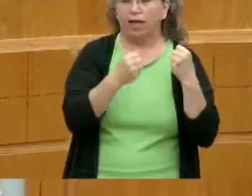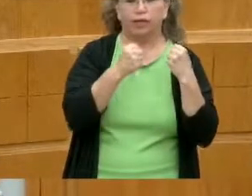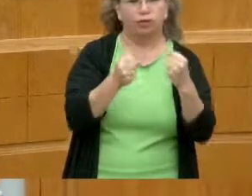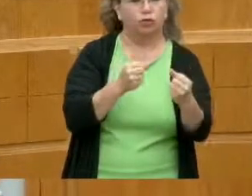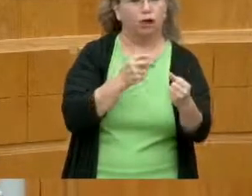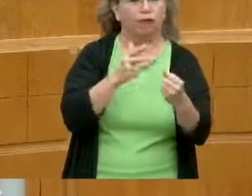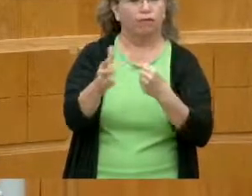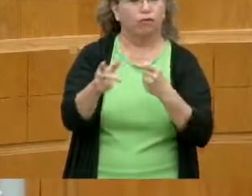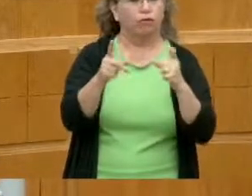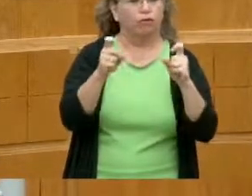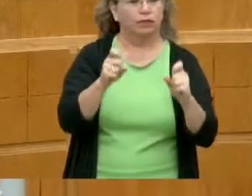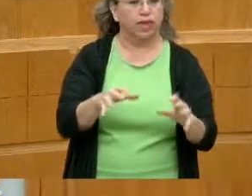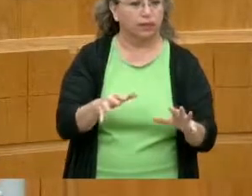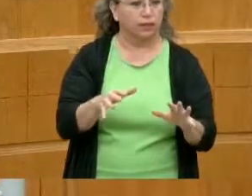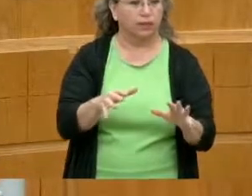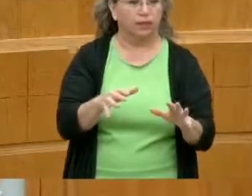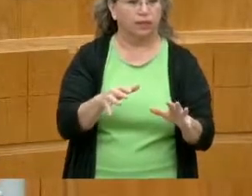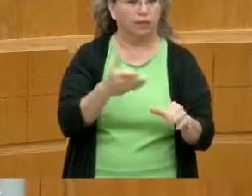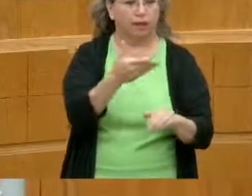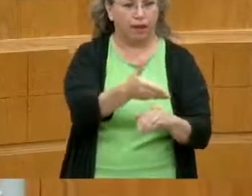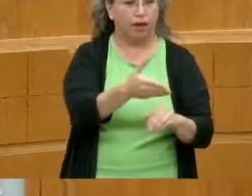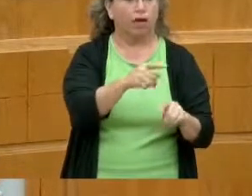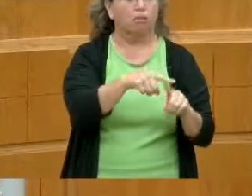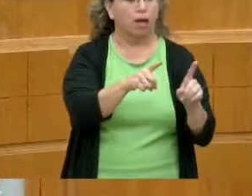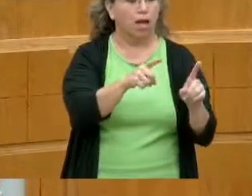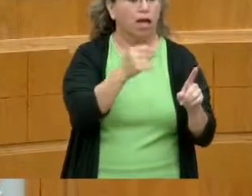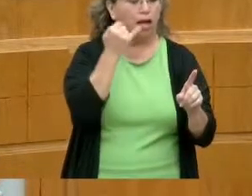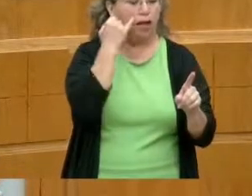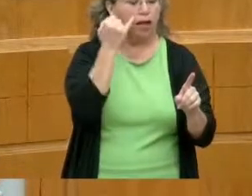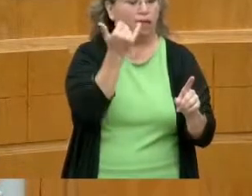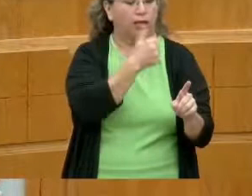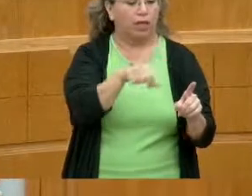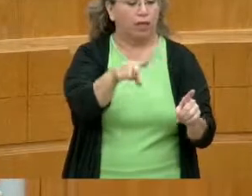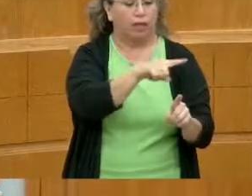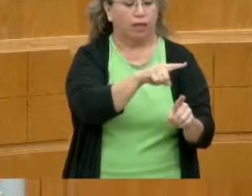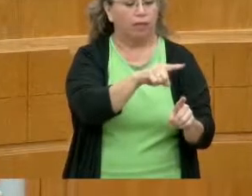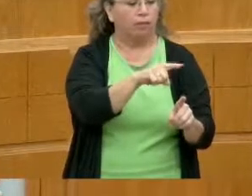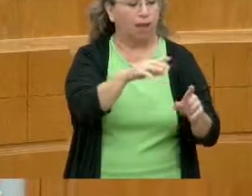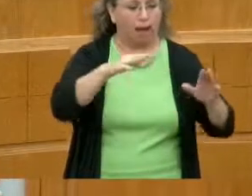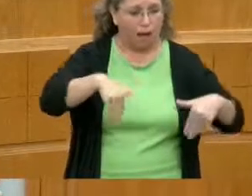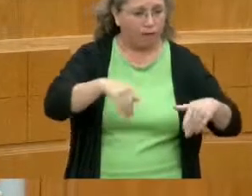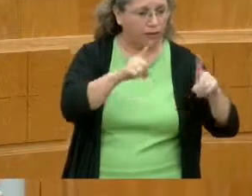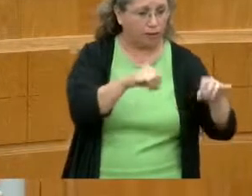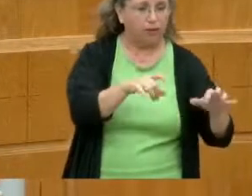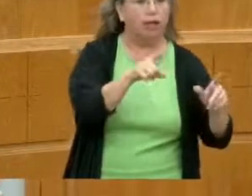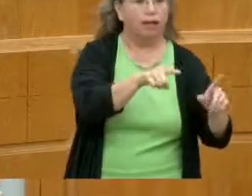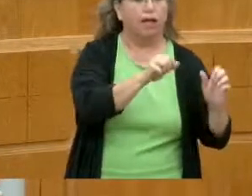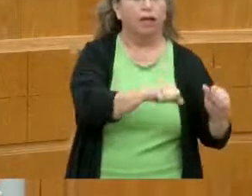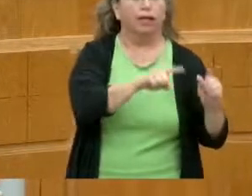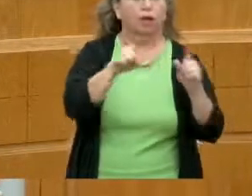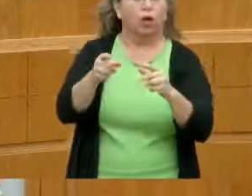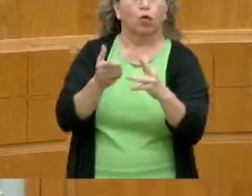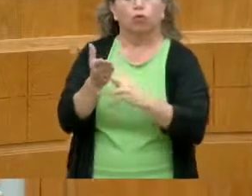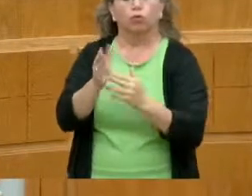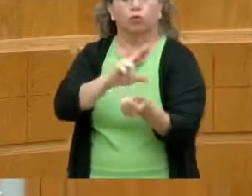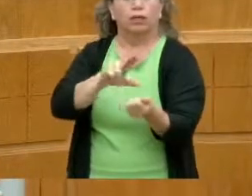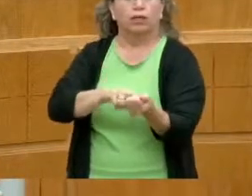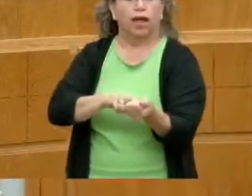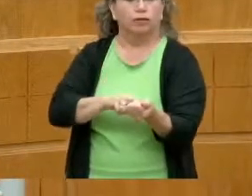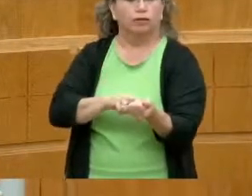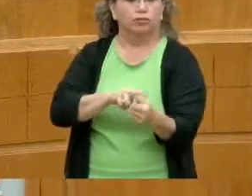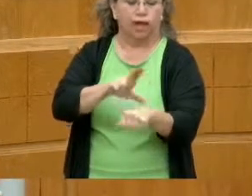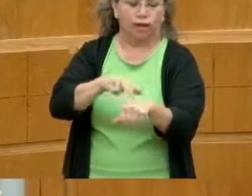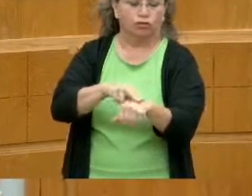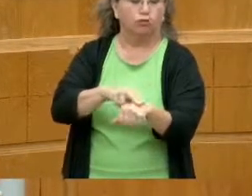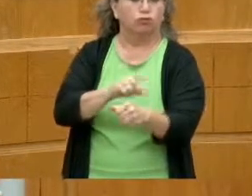but they're still welcome to go to National Guard. Yeah, okay. We completed our last drive-through there at the